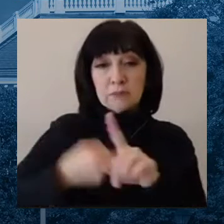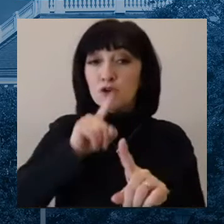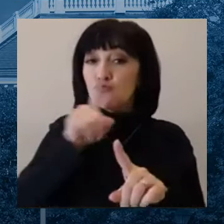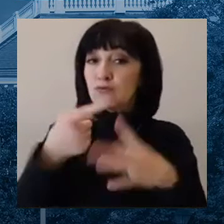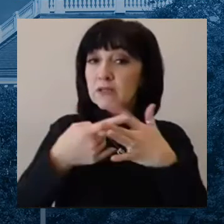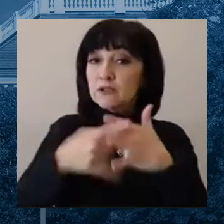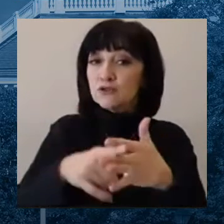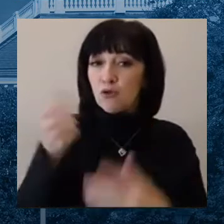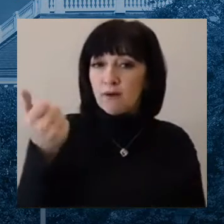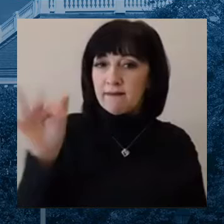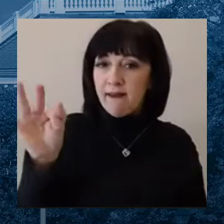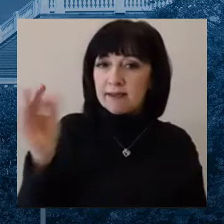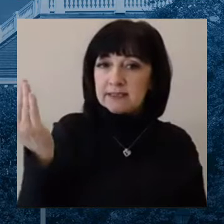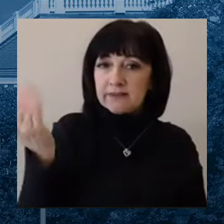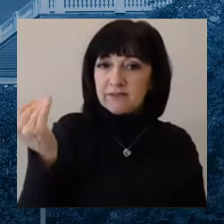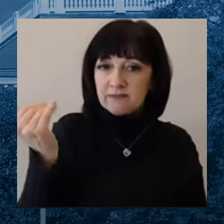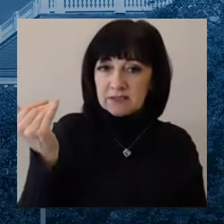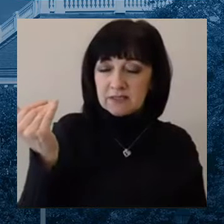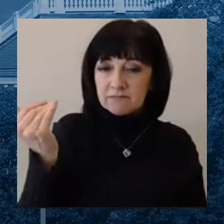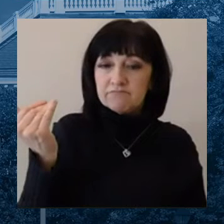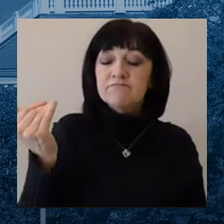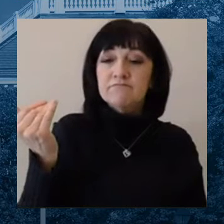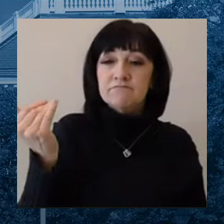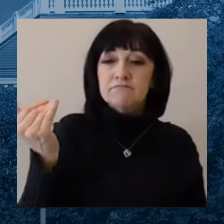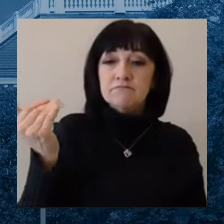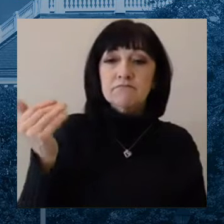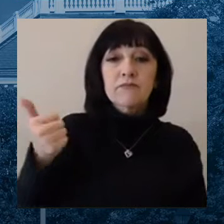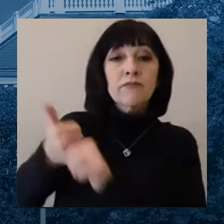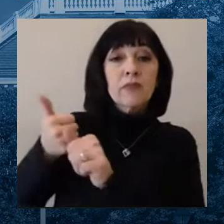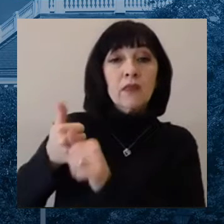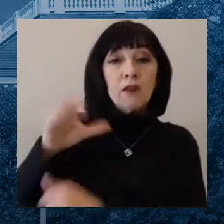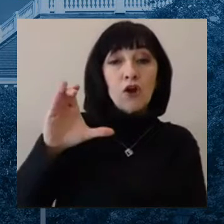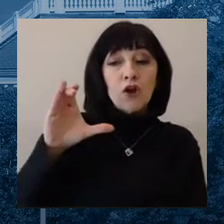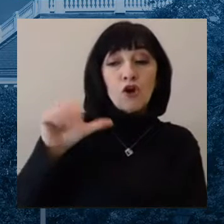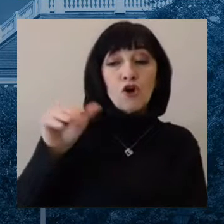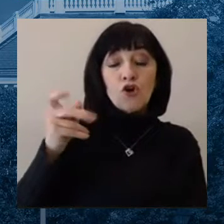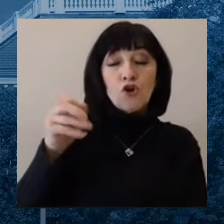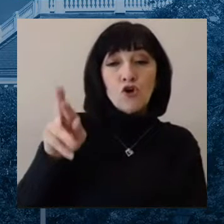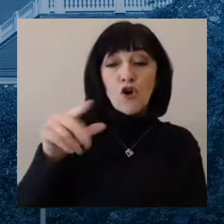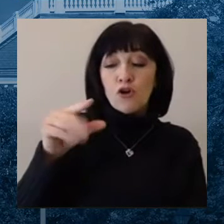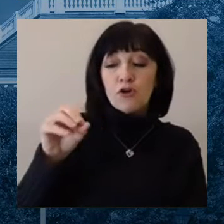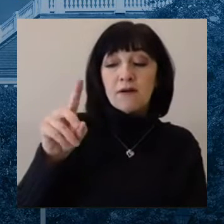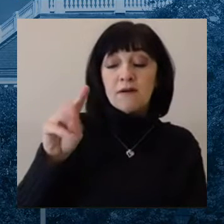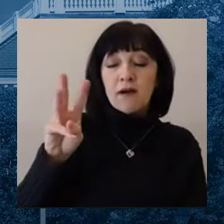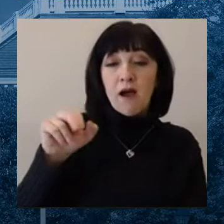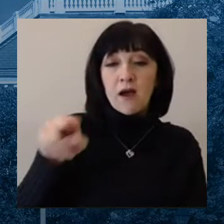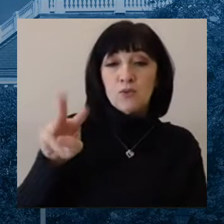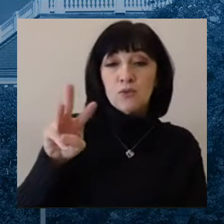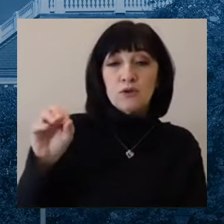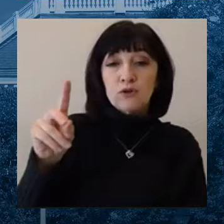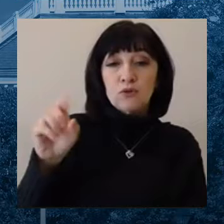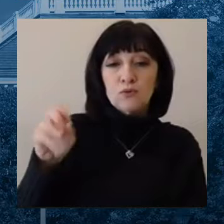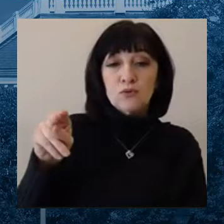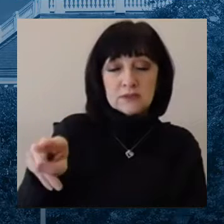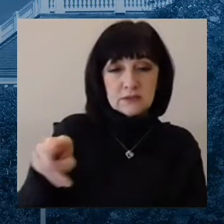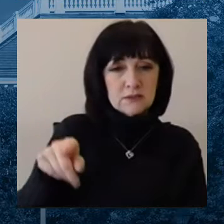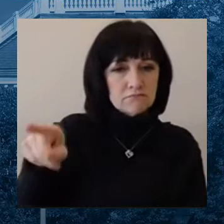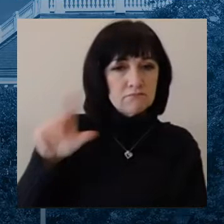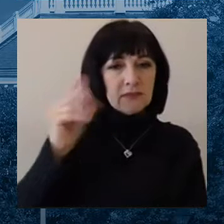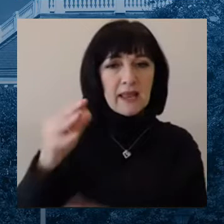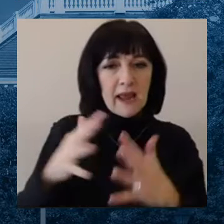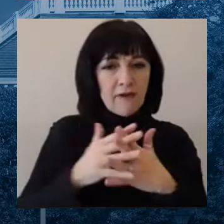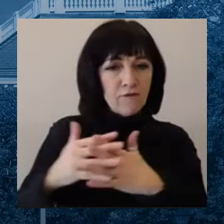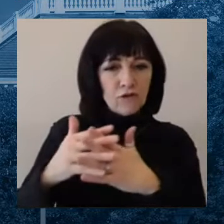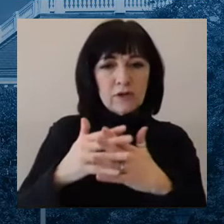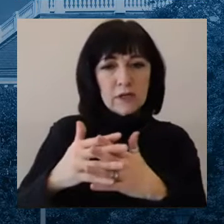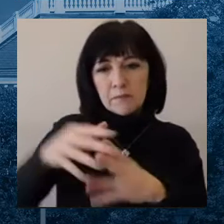1915 when Carter Godwin Woodson, a noted African-American scholar,